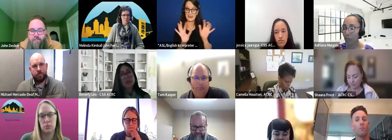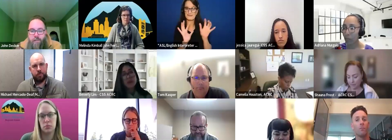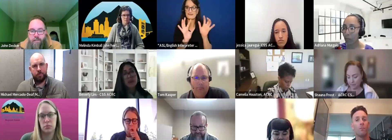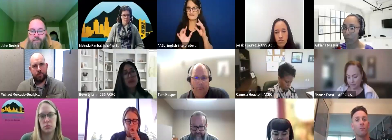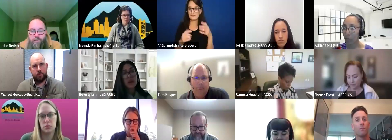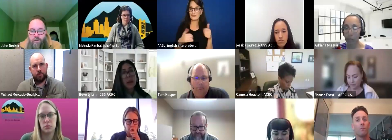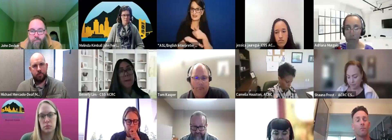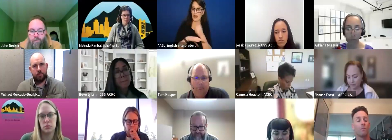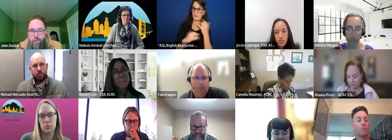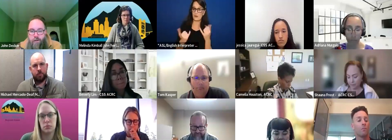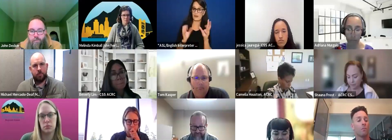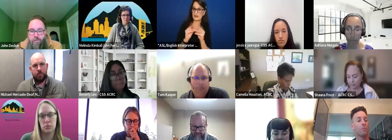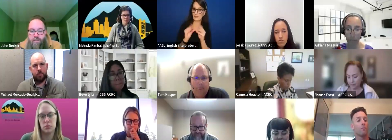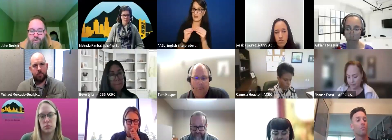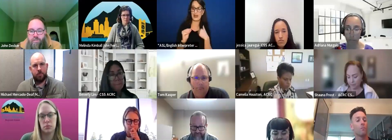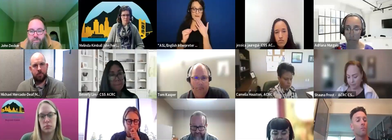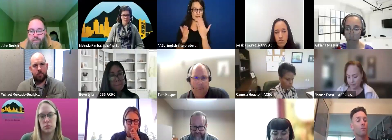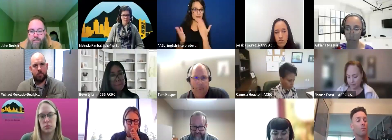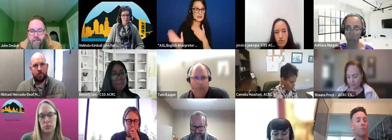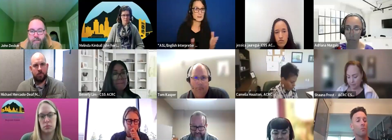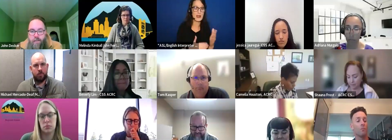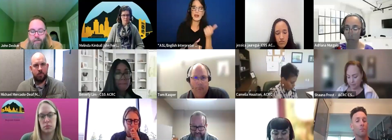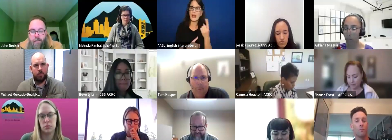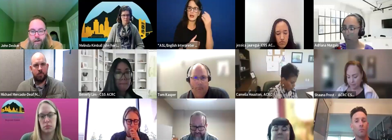some good stuff planned? Does anyone know for adult and residential? Are we